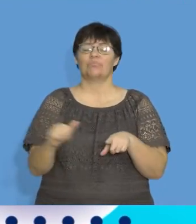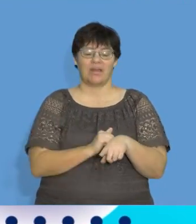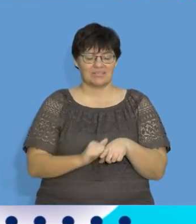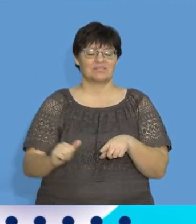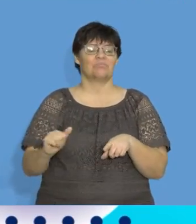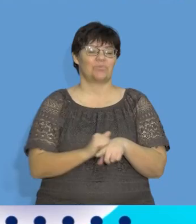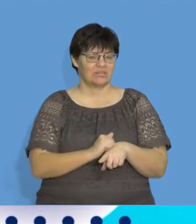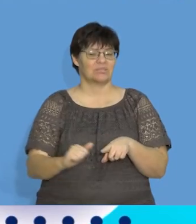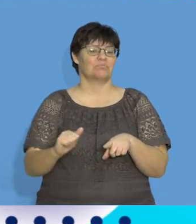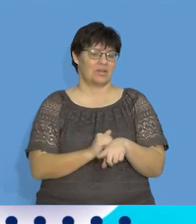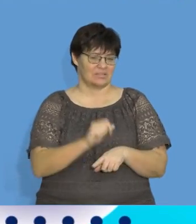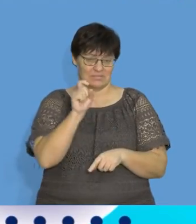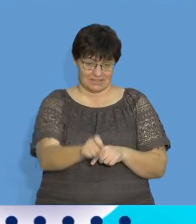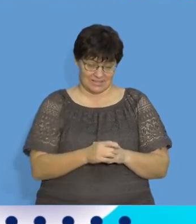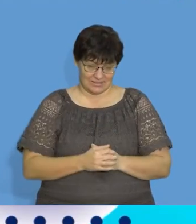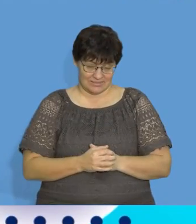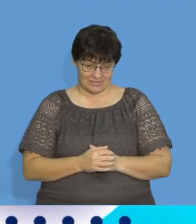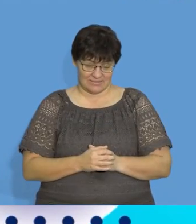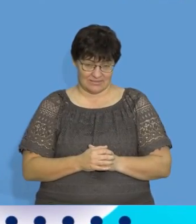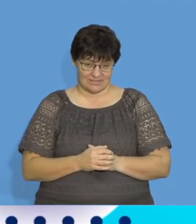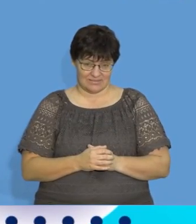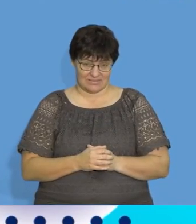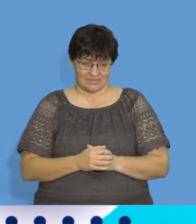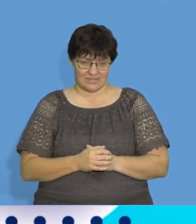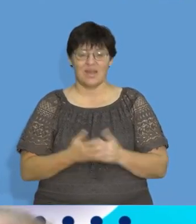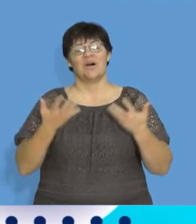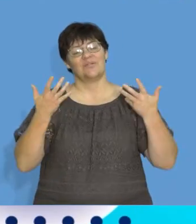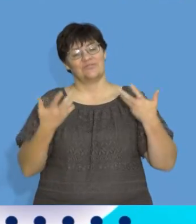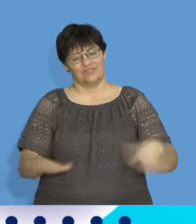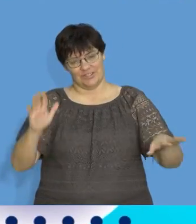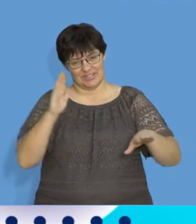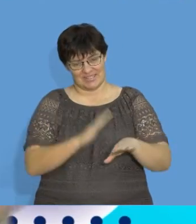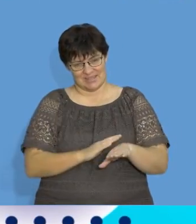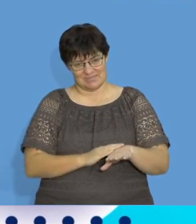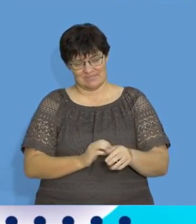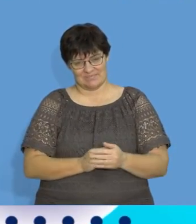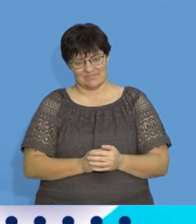practice, practice, practice. And we've run out of time.